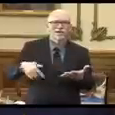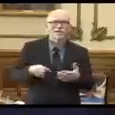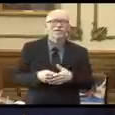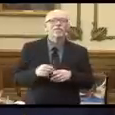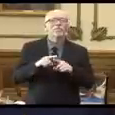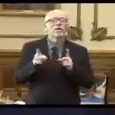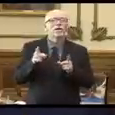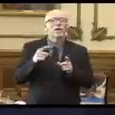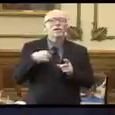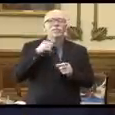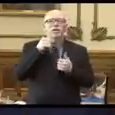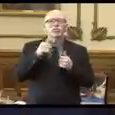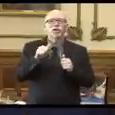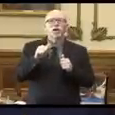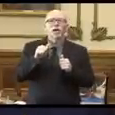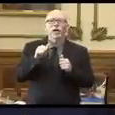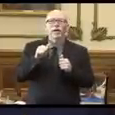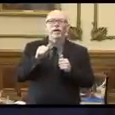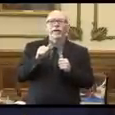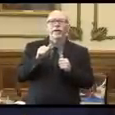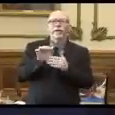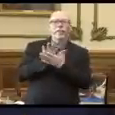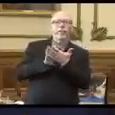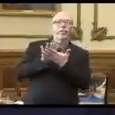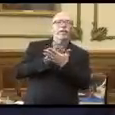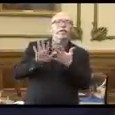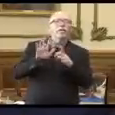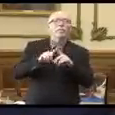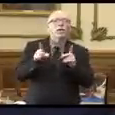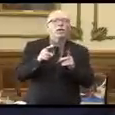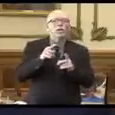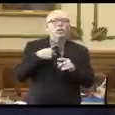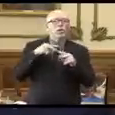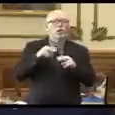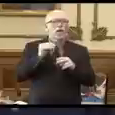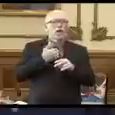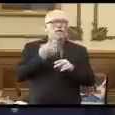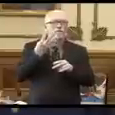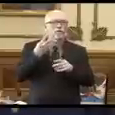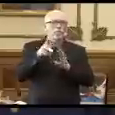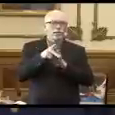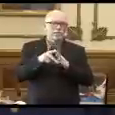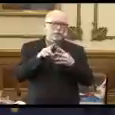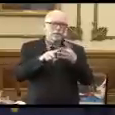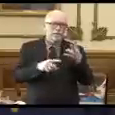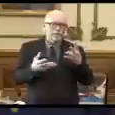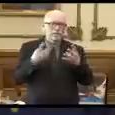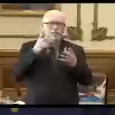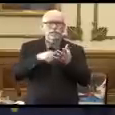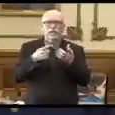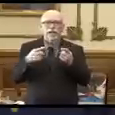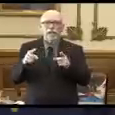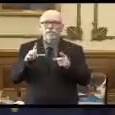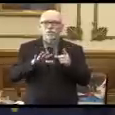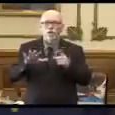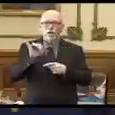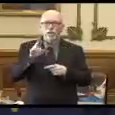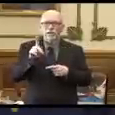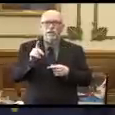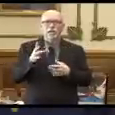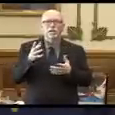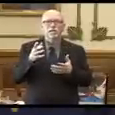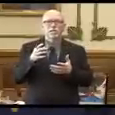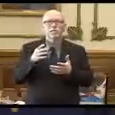No, Steve, not trying to be coy, but we look at our 4 principles. We look at what's happening around the state in a